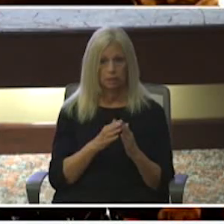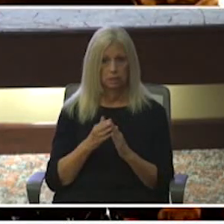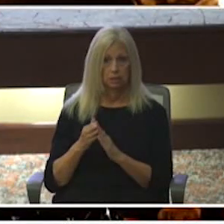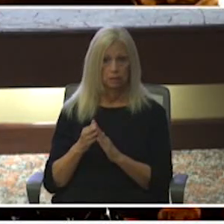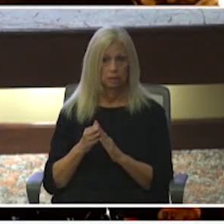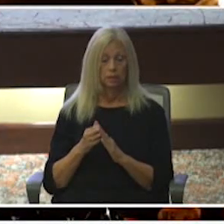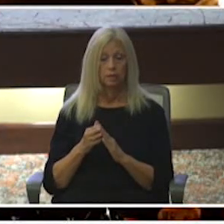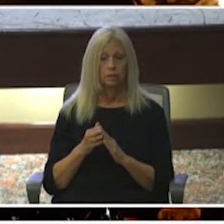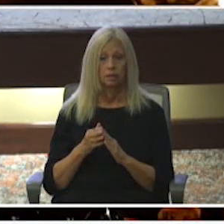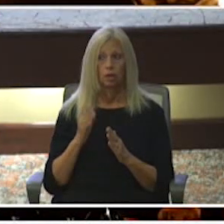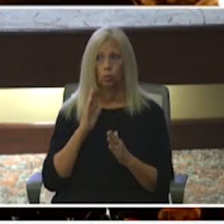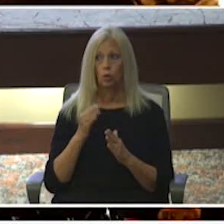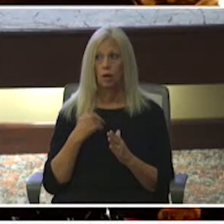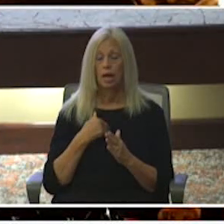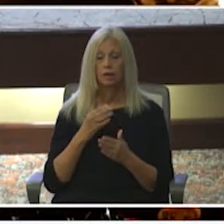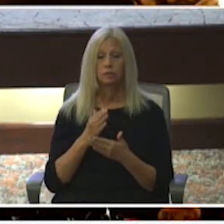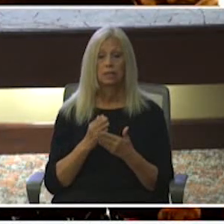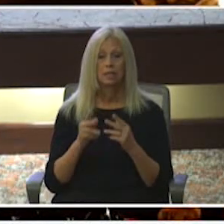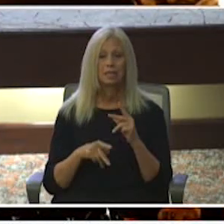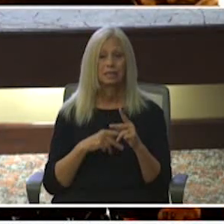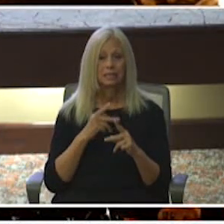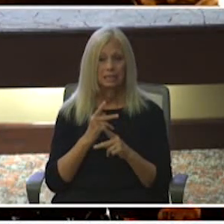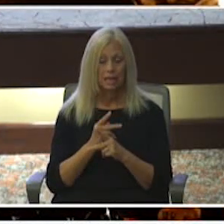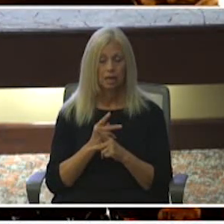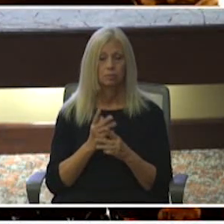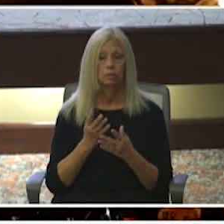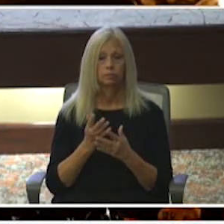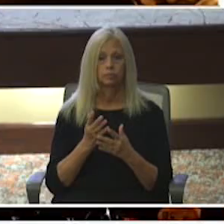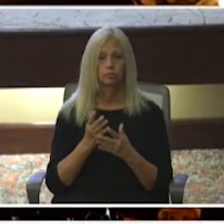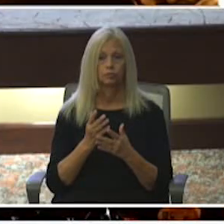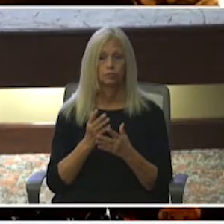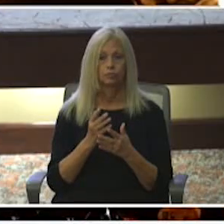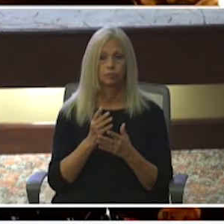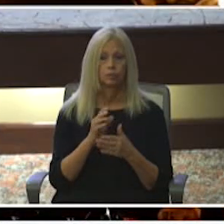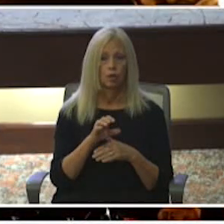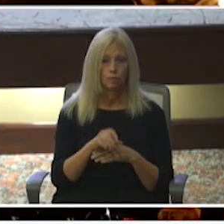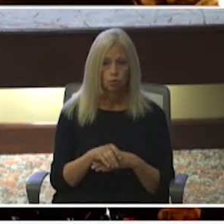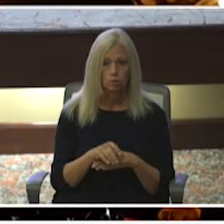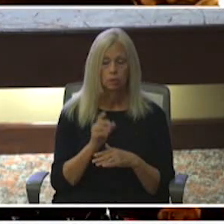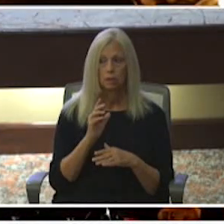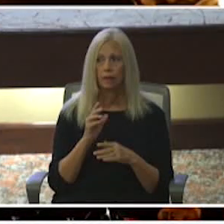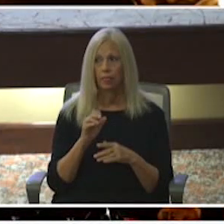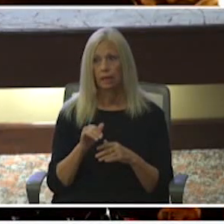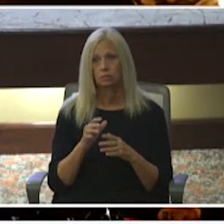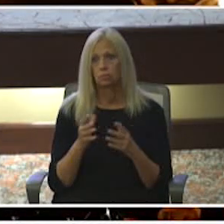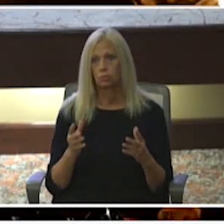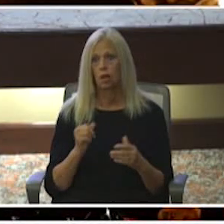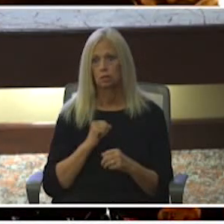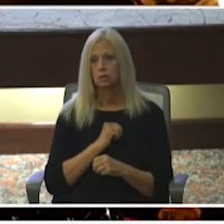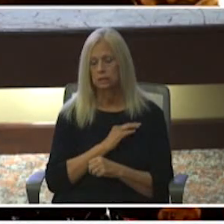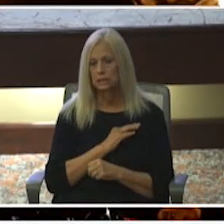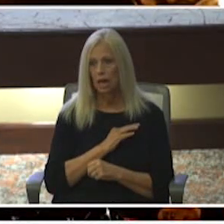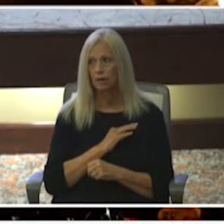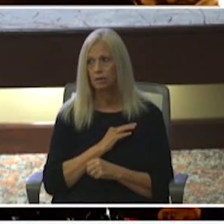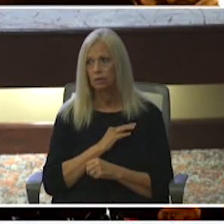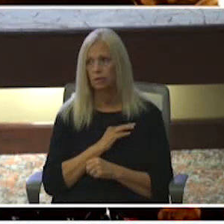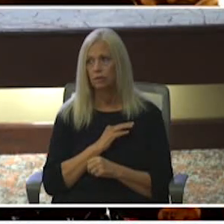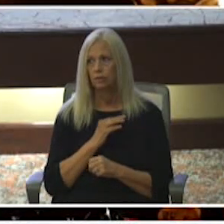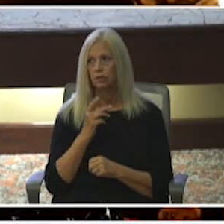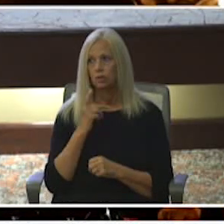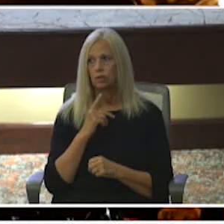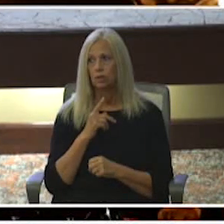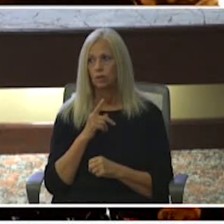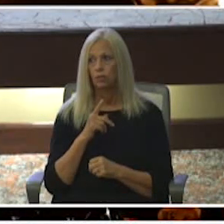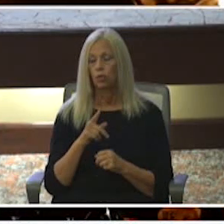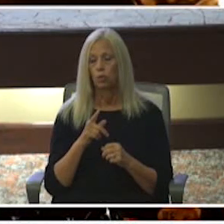some enforcement mechanisms available to us. This isn't going to create a lot of staff work on the front end as far as more of those permitting type